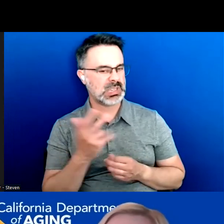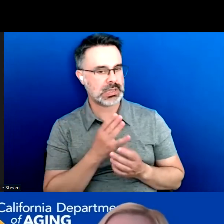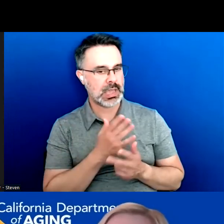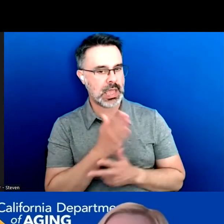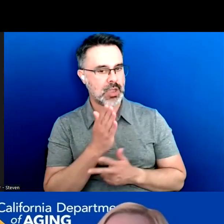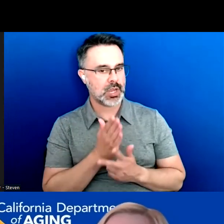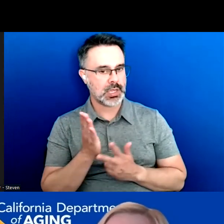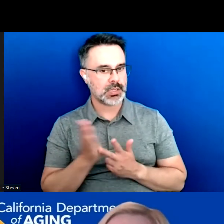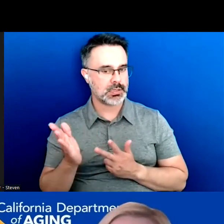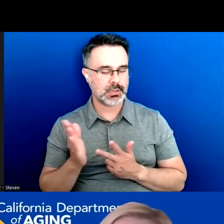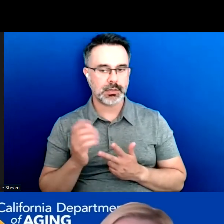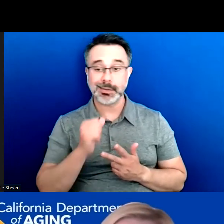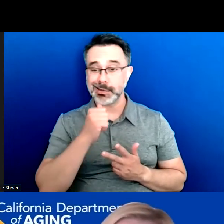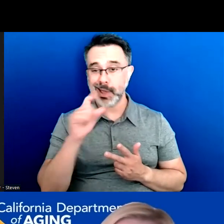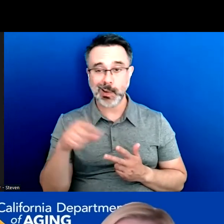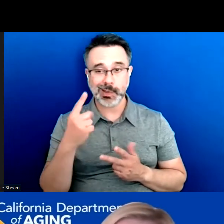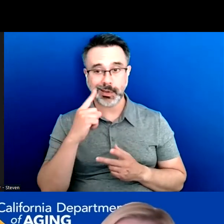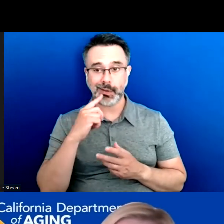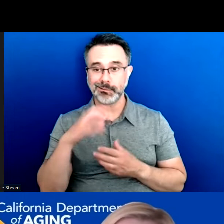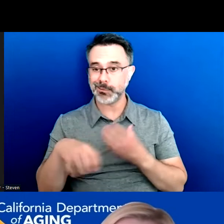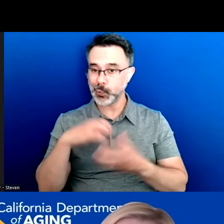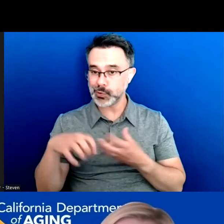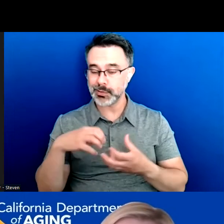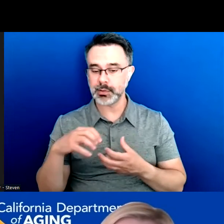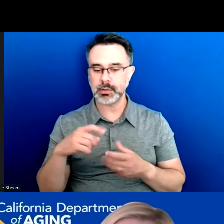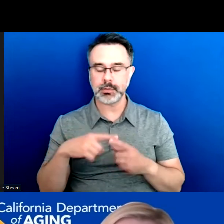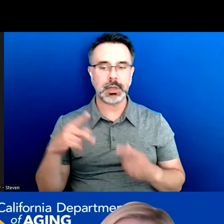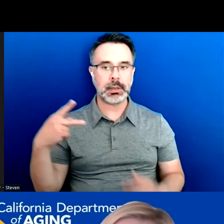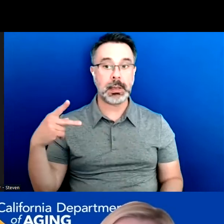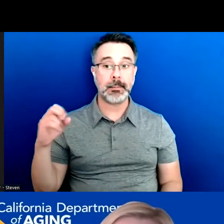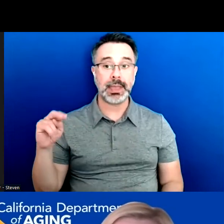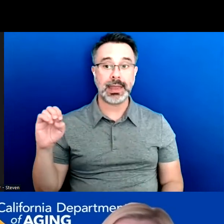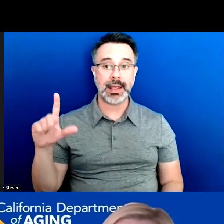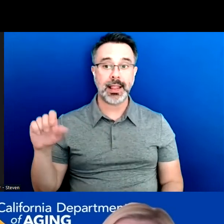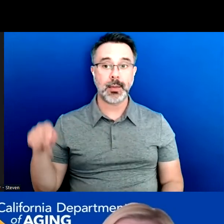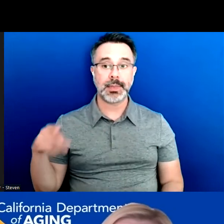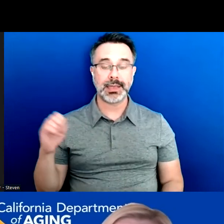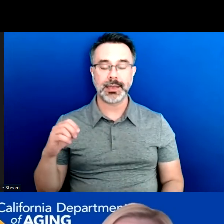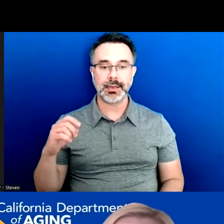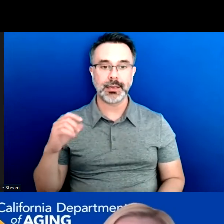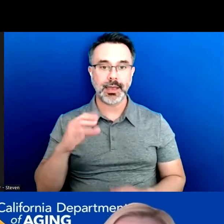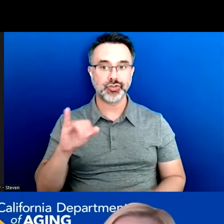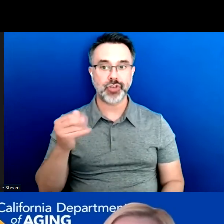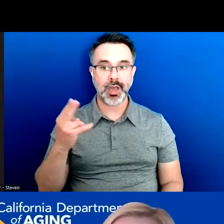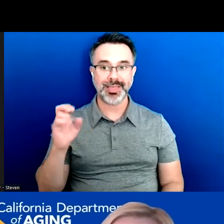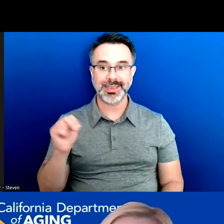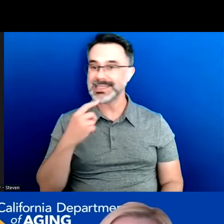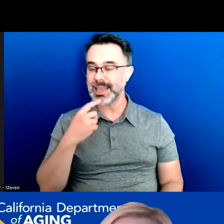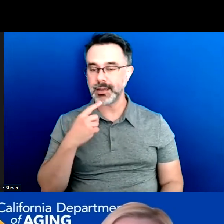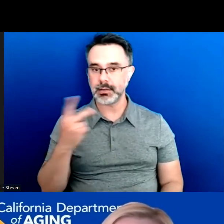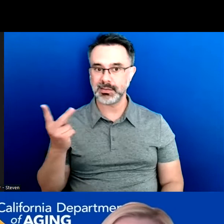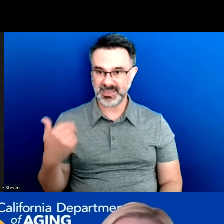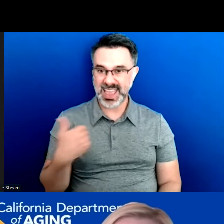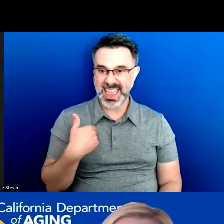there was not only confusion, but as you heard Penelope and Jonathan say, concern. And we've grouped